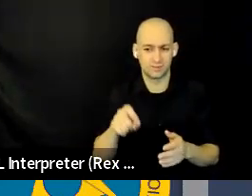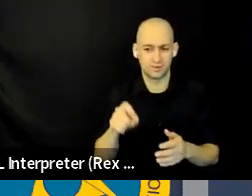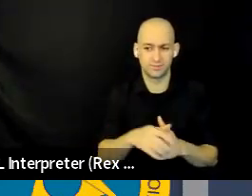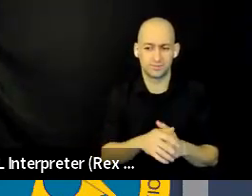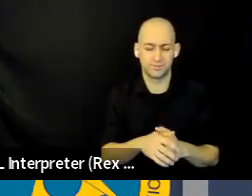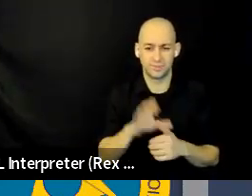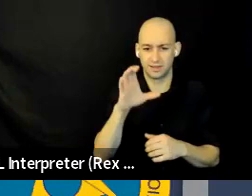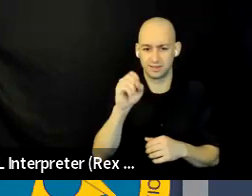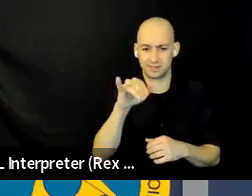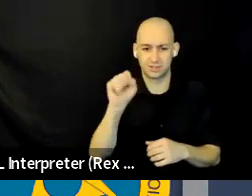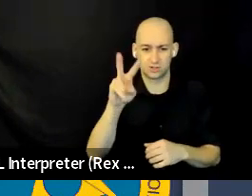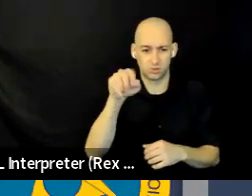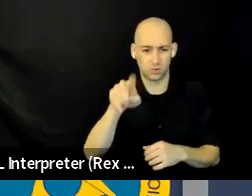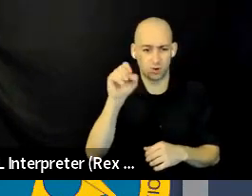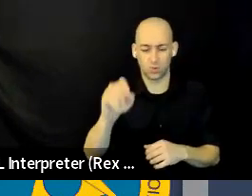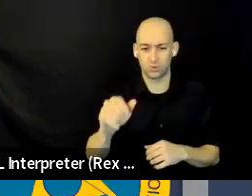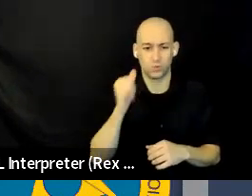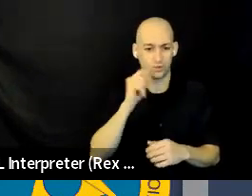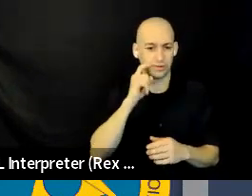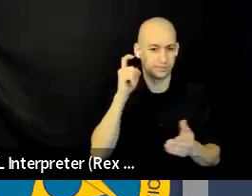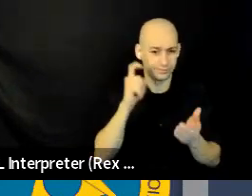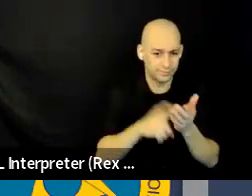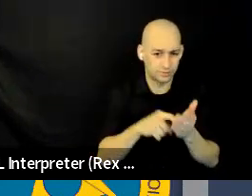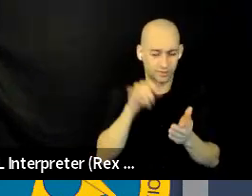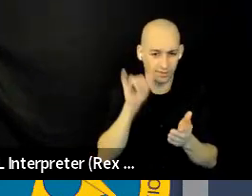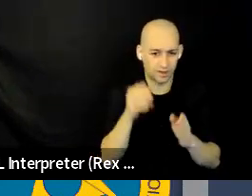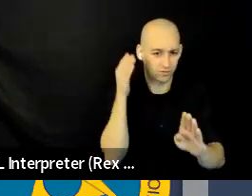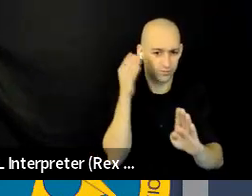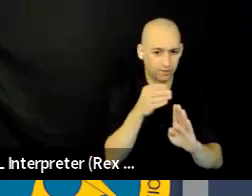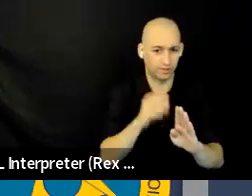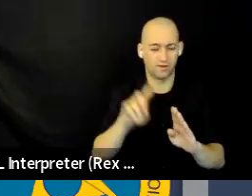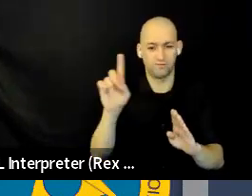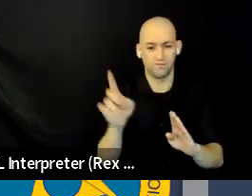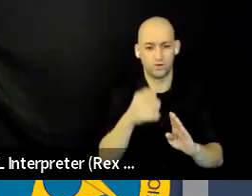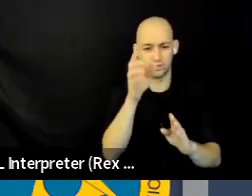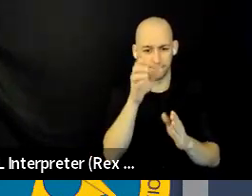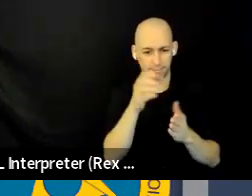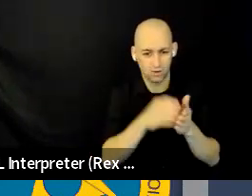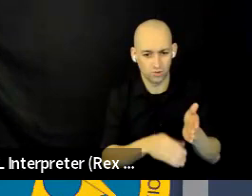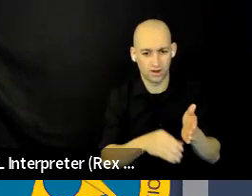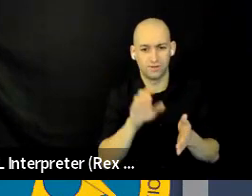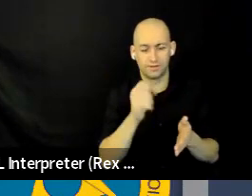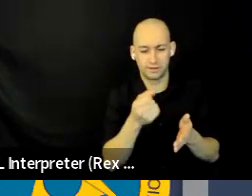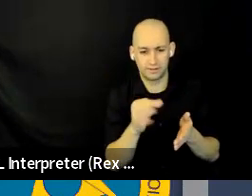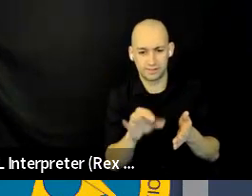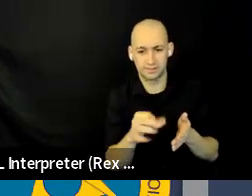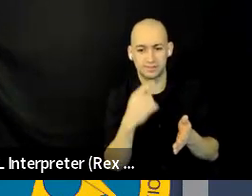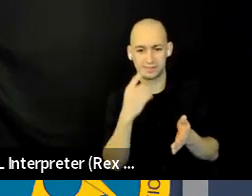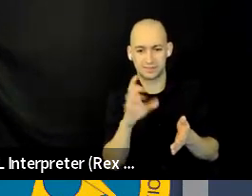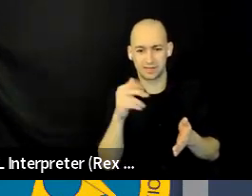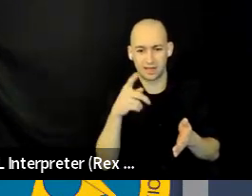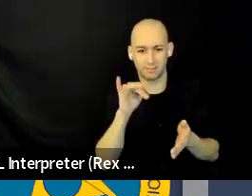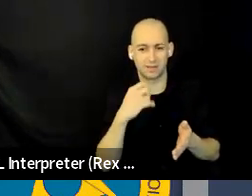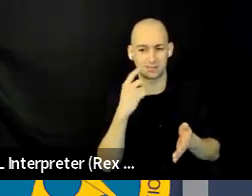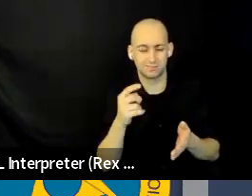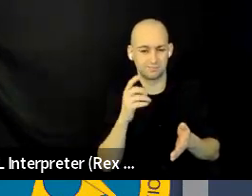CSIS 2.0 does not directly acknowledge this. In the first paragraph on page 19 of CAPTI, it states, "It is important to acknowledge that